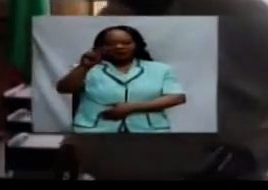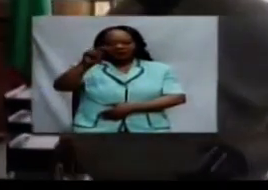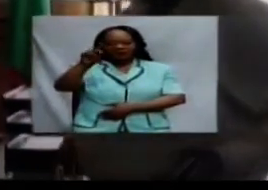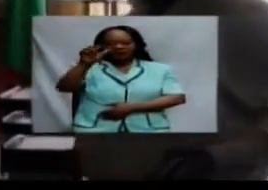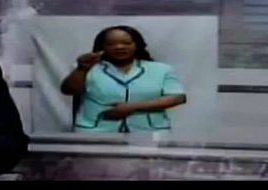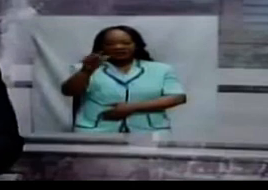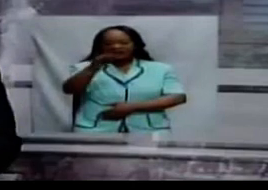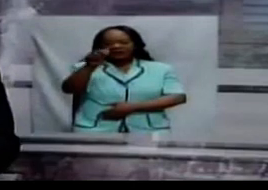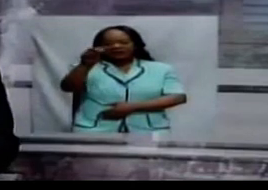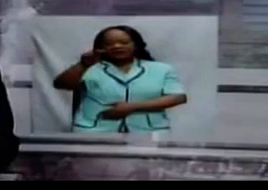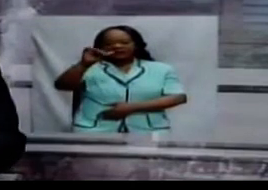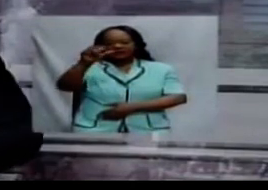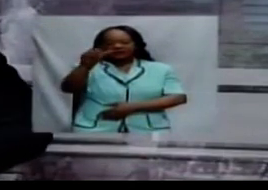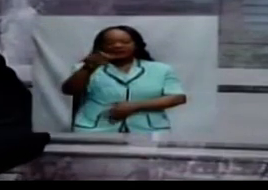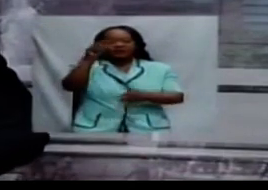Dola.